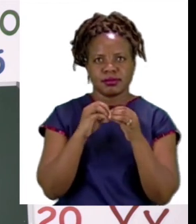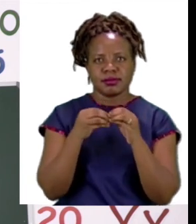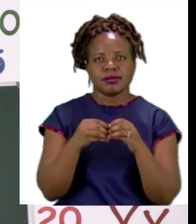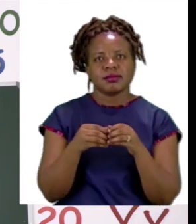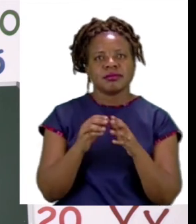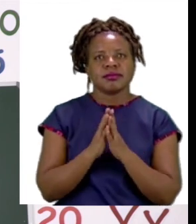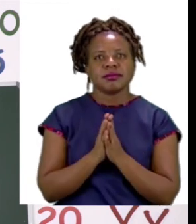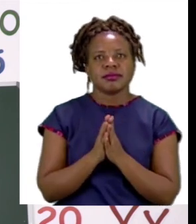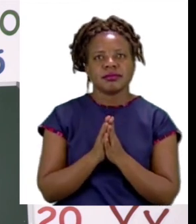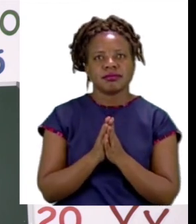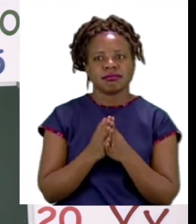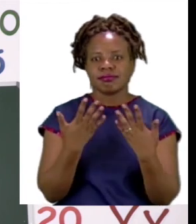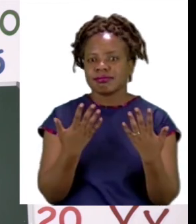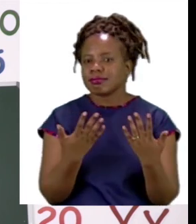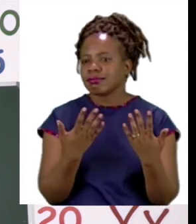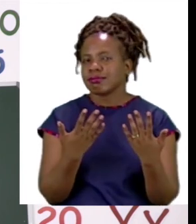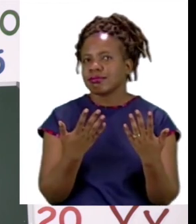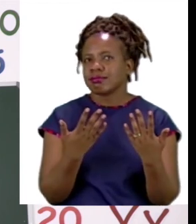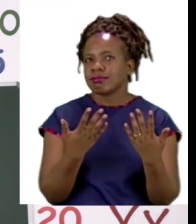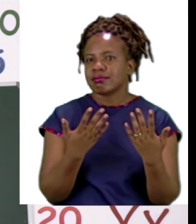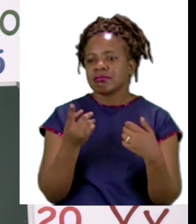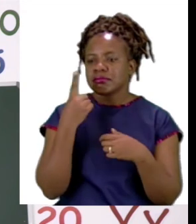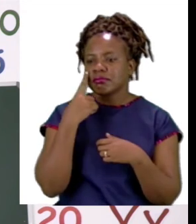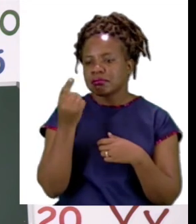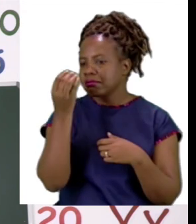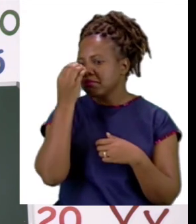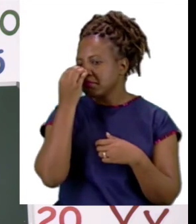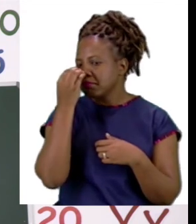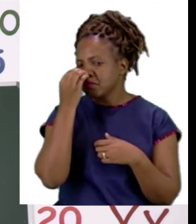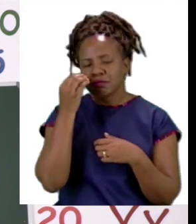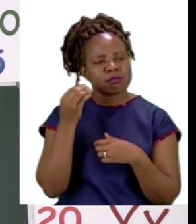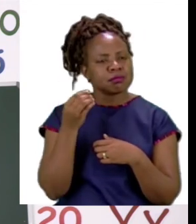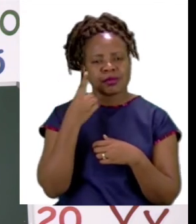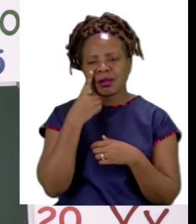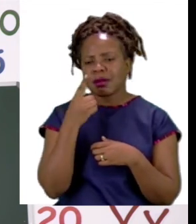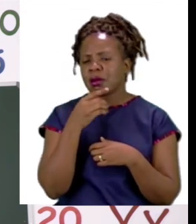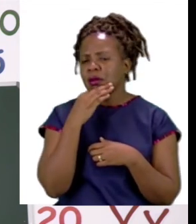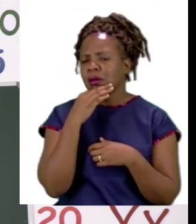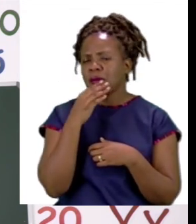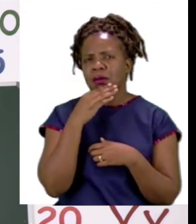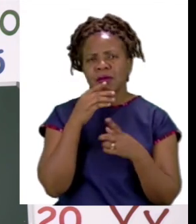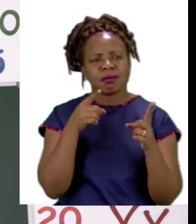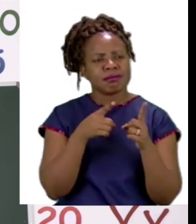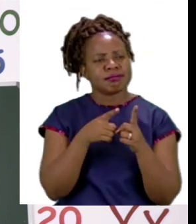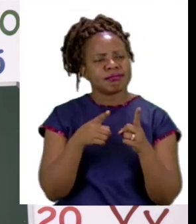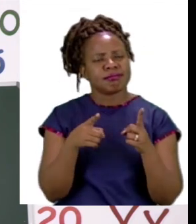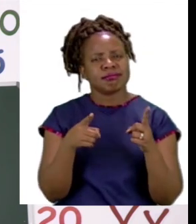job. I wonder though, I have not seen Sashi in a long time. I think he's